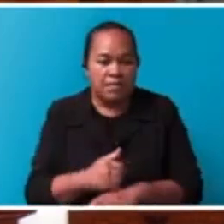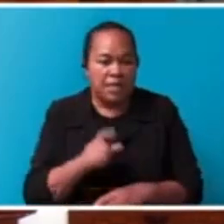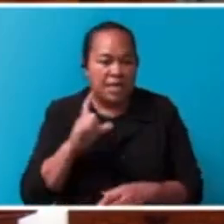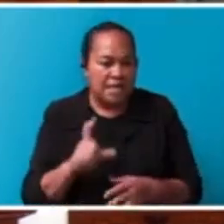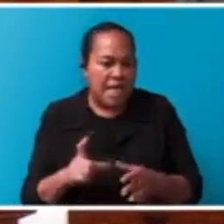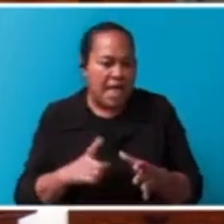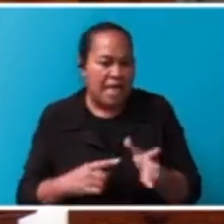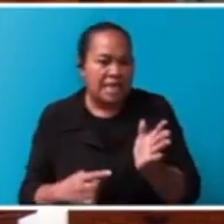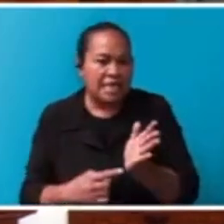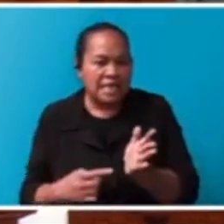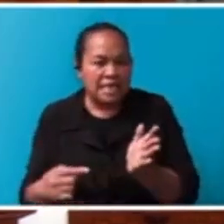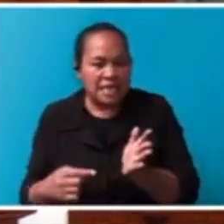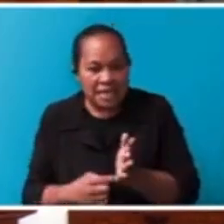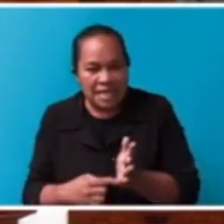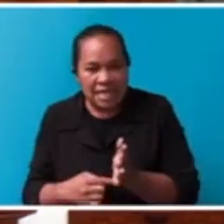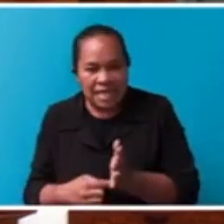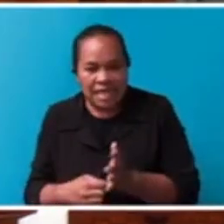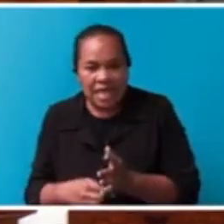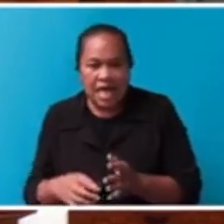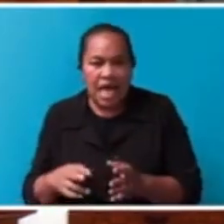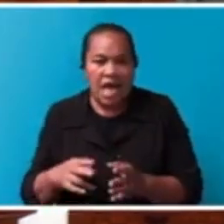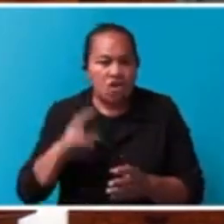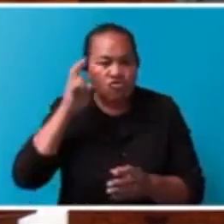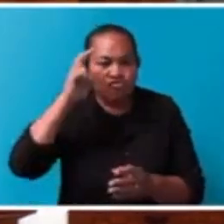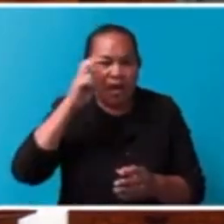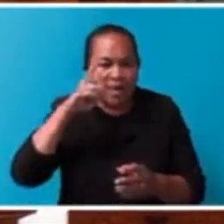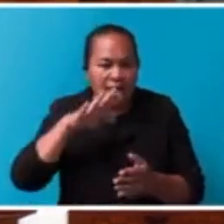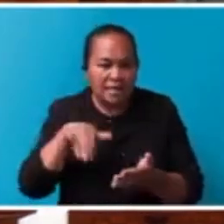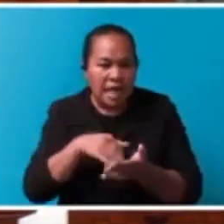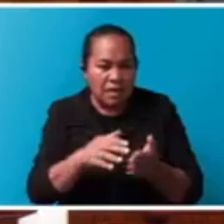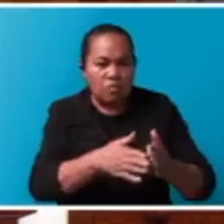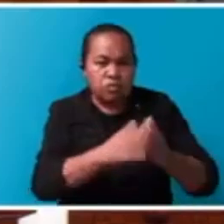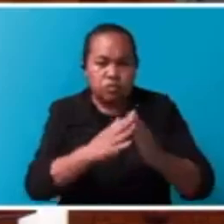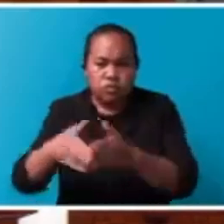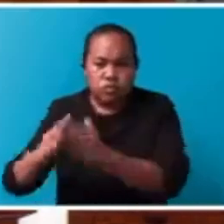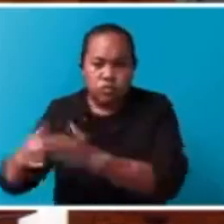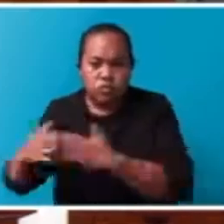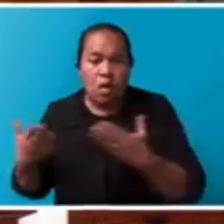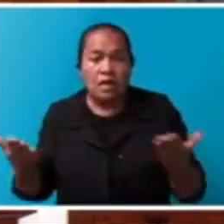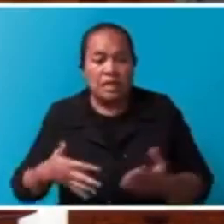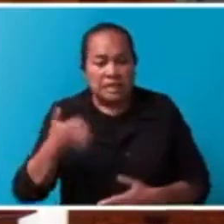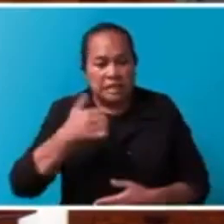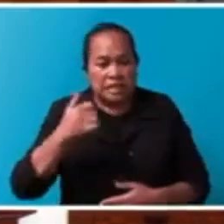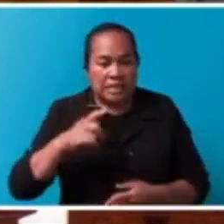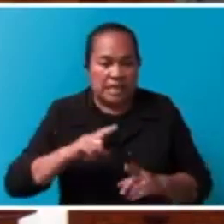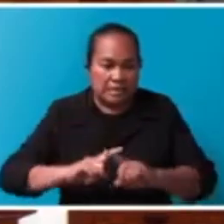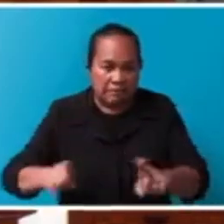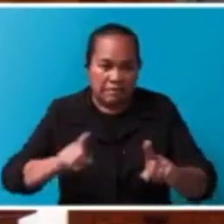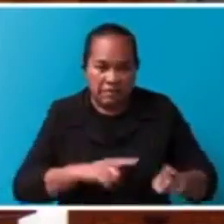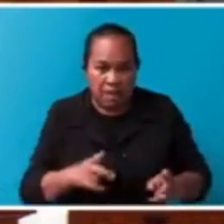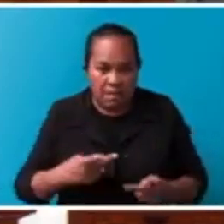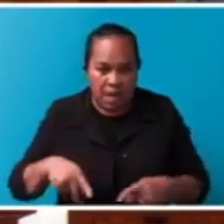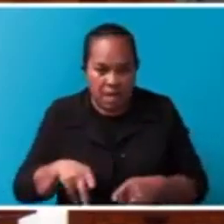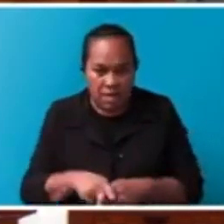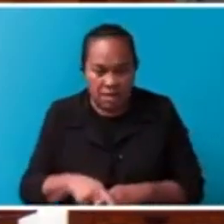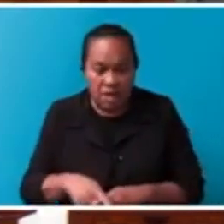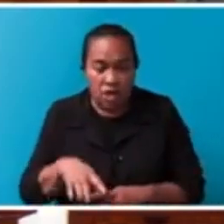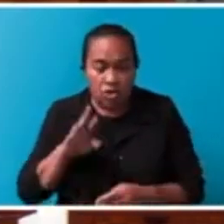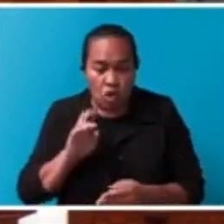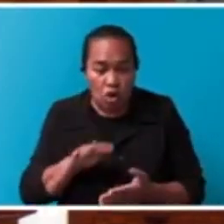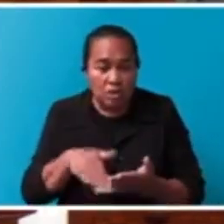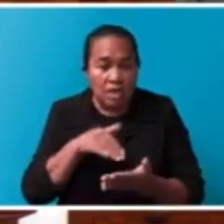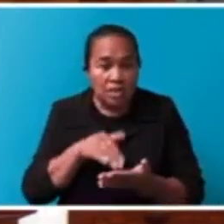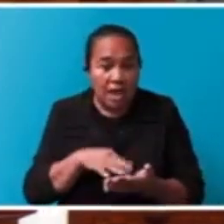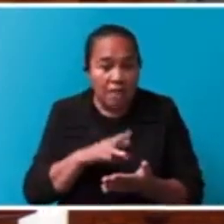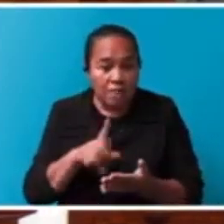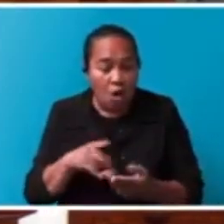training centers in 16 locations across Fiji. Our Centers for Appropriate Technology